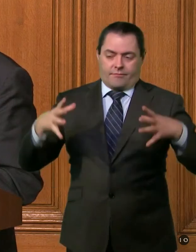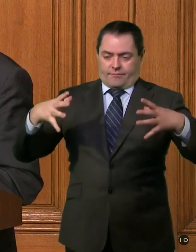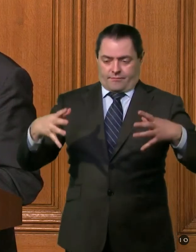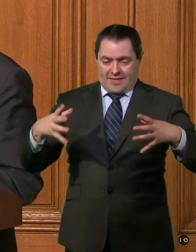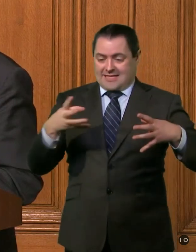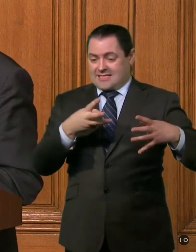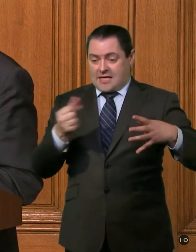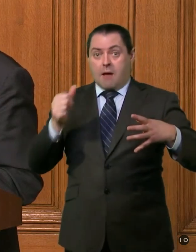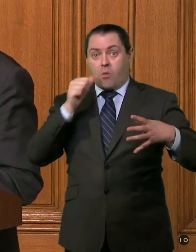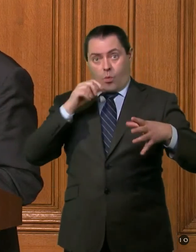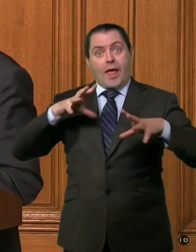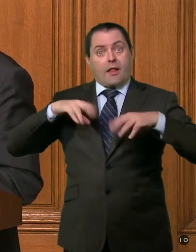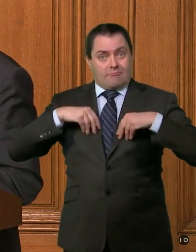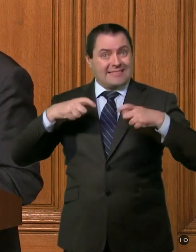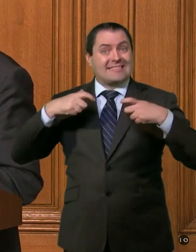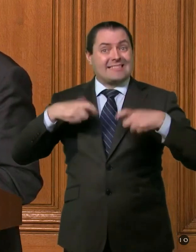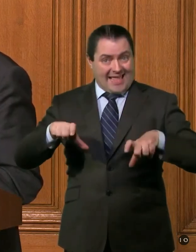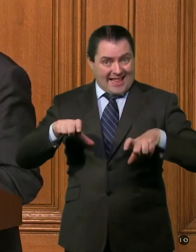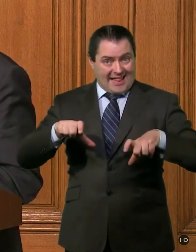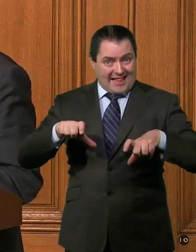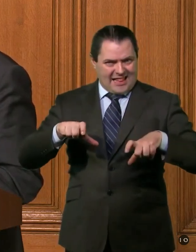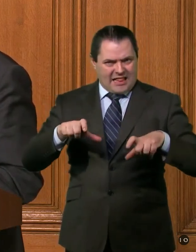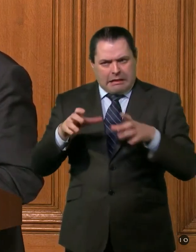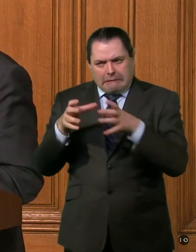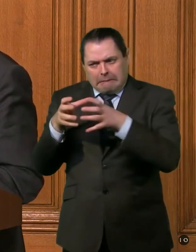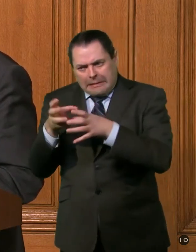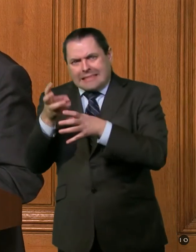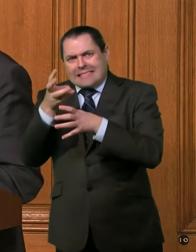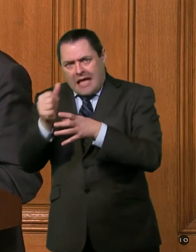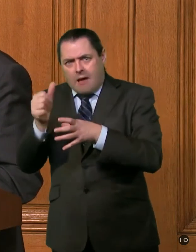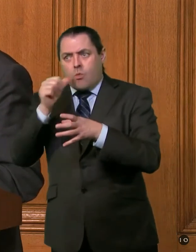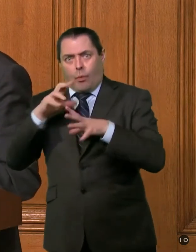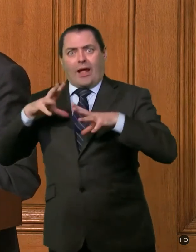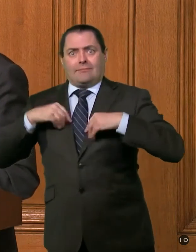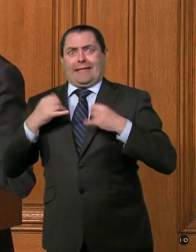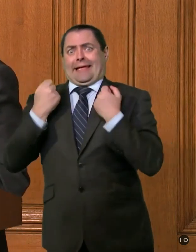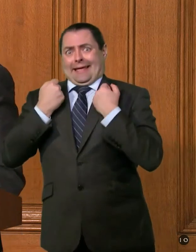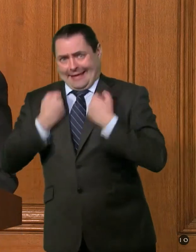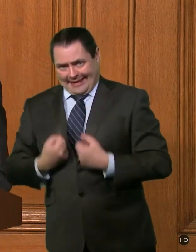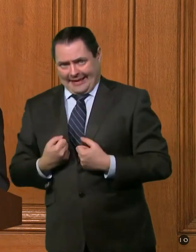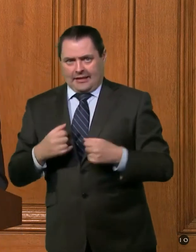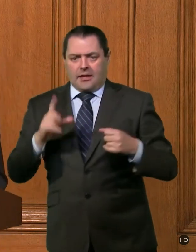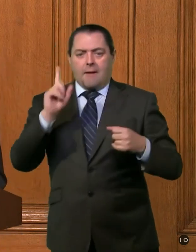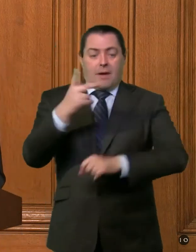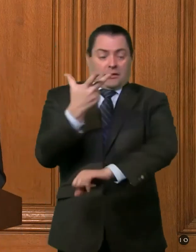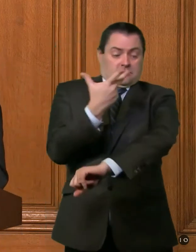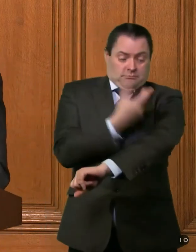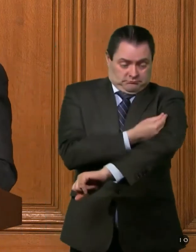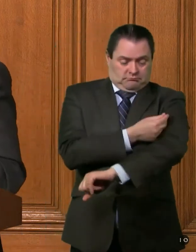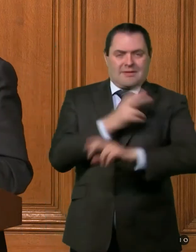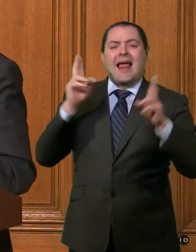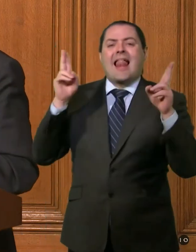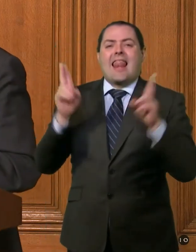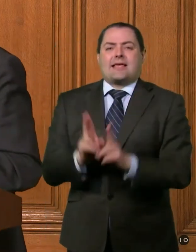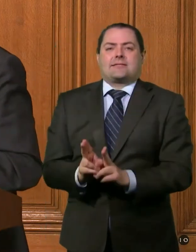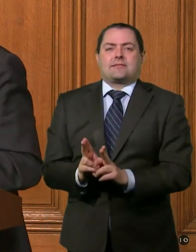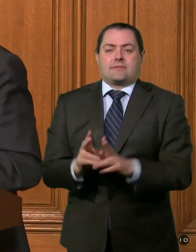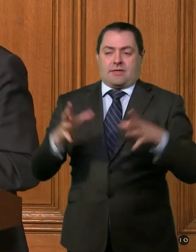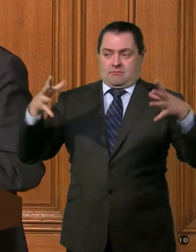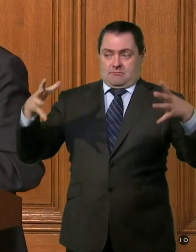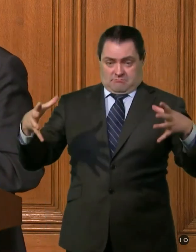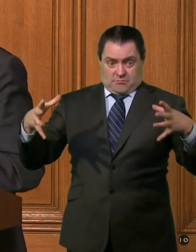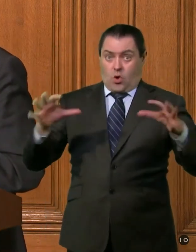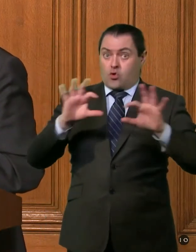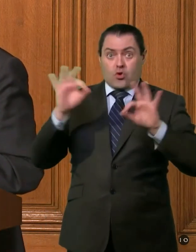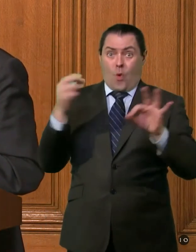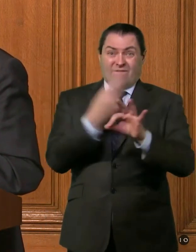severe disease, but it'll be much, much reduced with the vaccine. And we need to wait and look at the data and get proper estimates of that